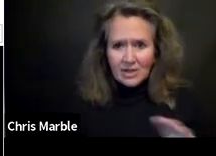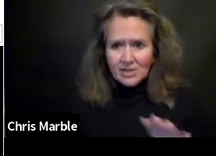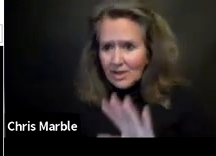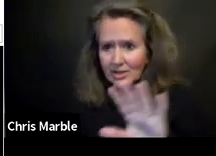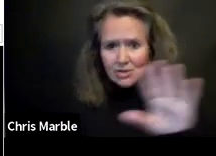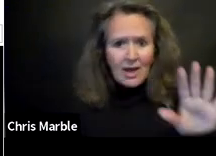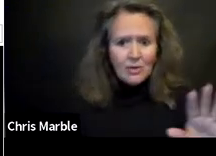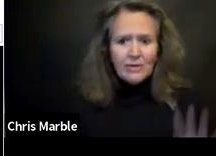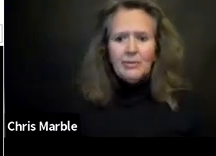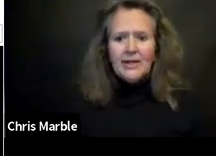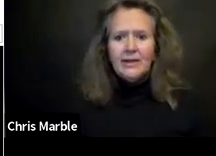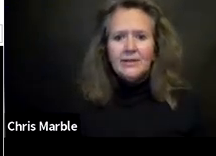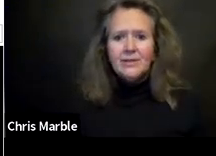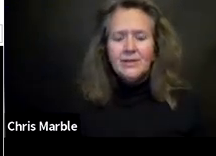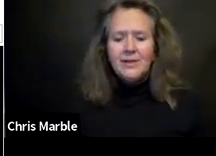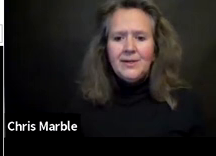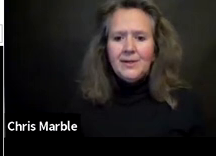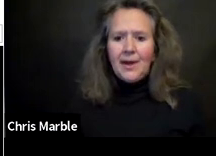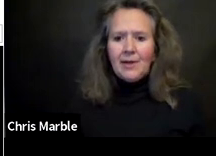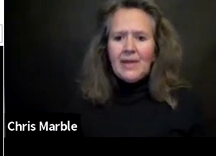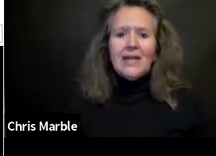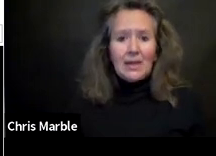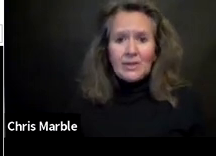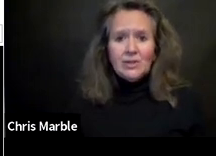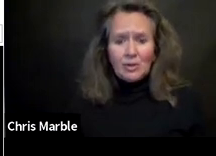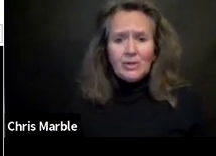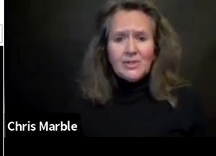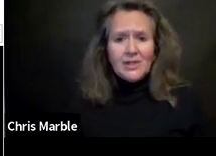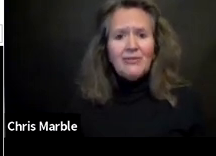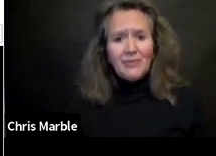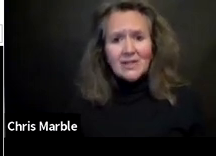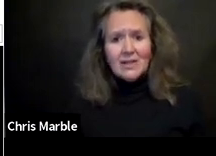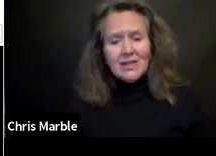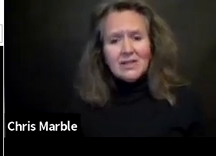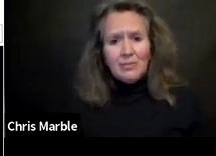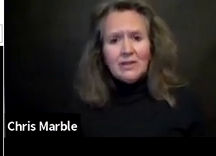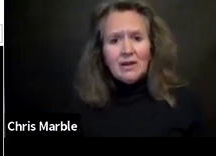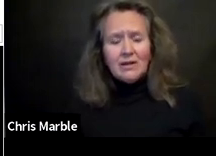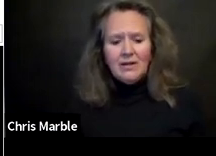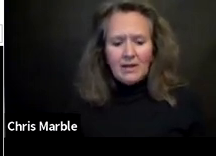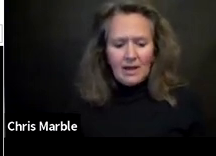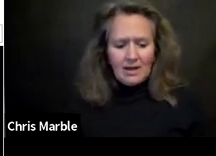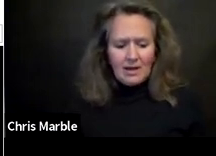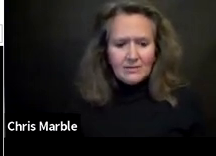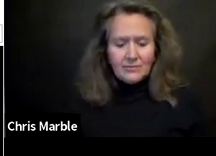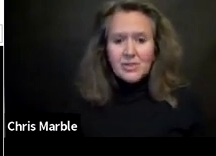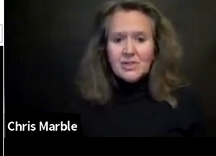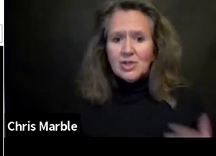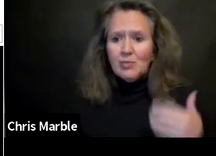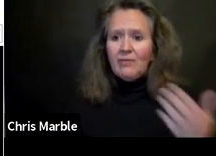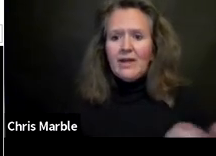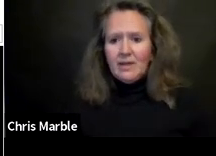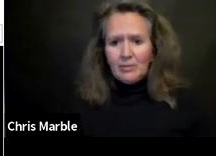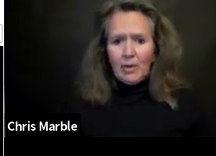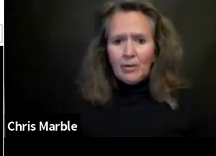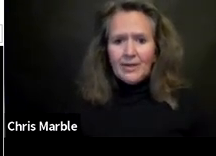that vision loss to try to track where everybody is. And again, with interpreters, they might physically need to be there versus